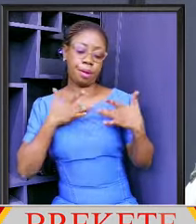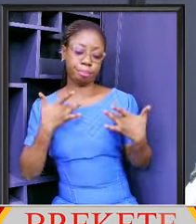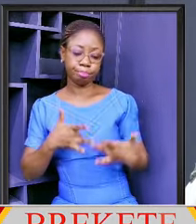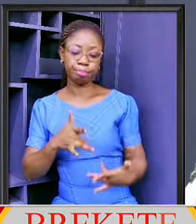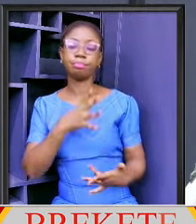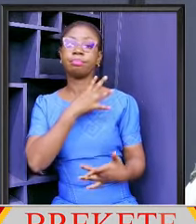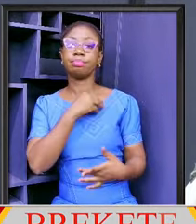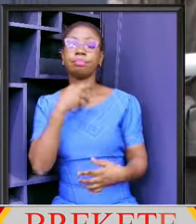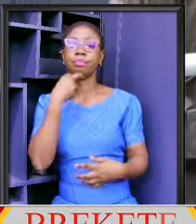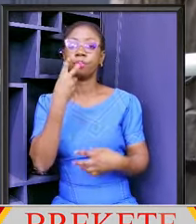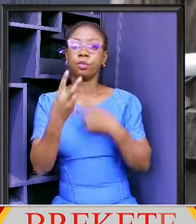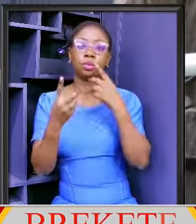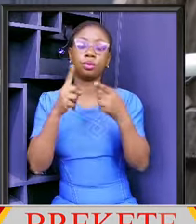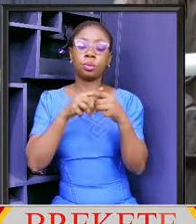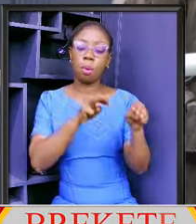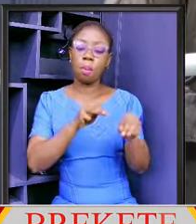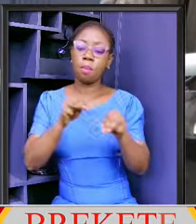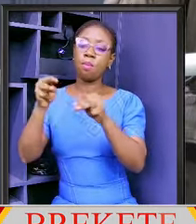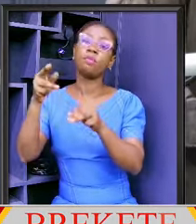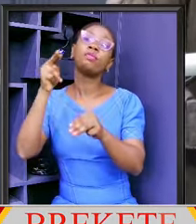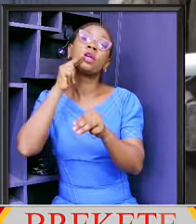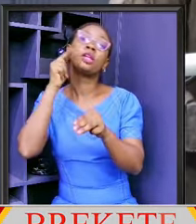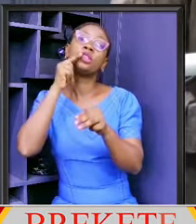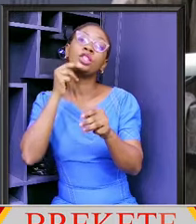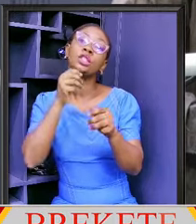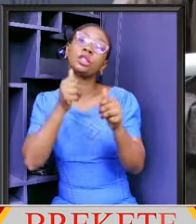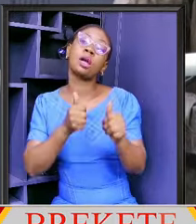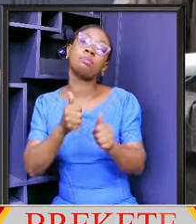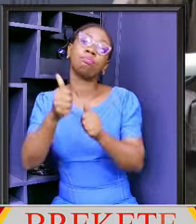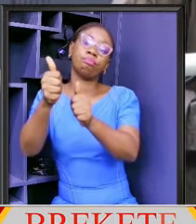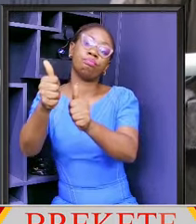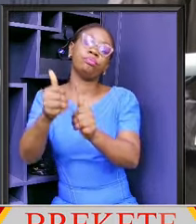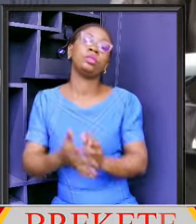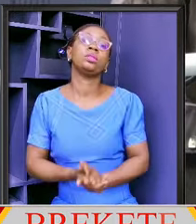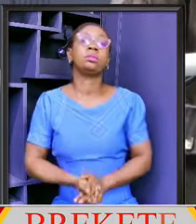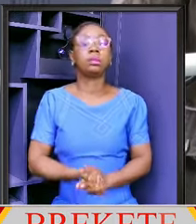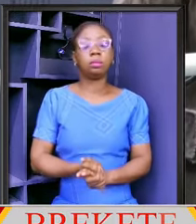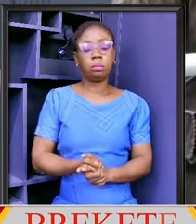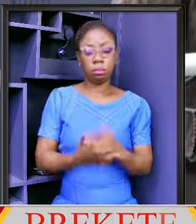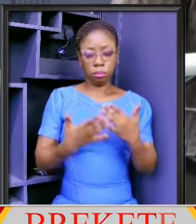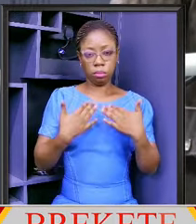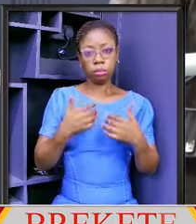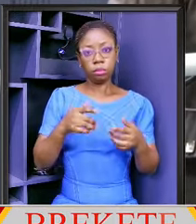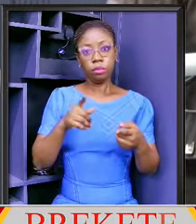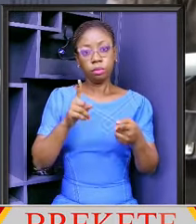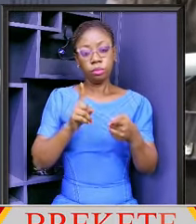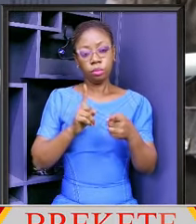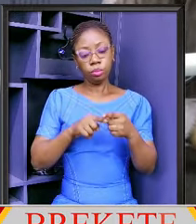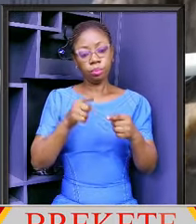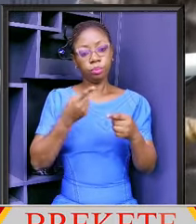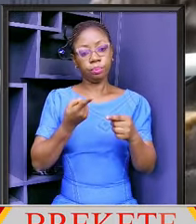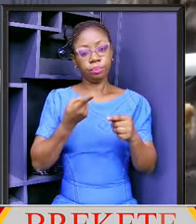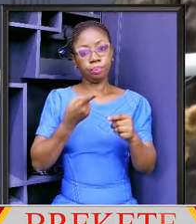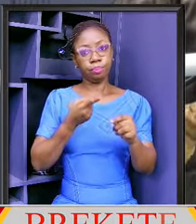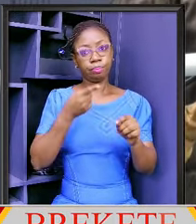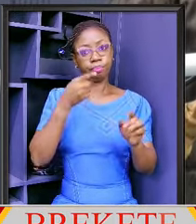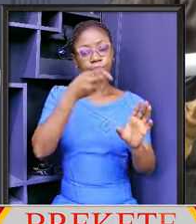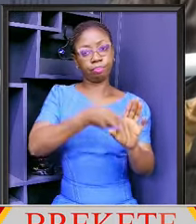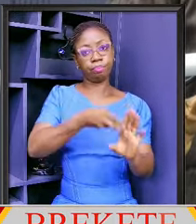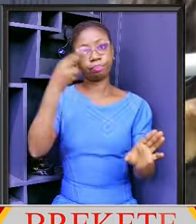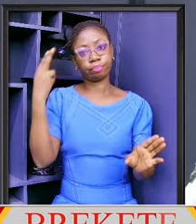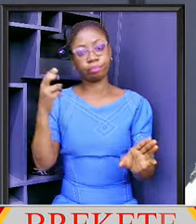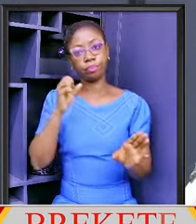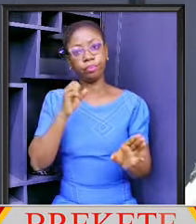forward. To jackpot, to run out of Nigeria, some people get reason to run out of